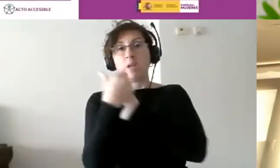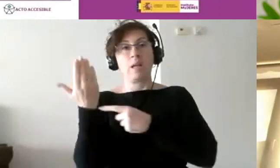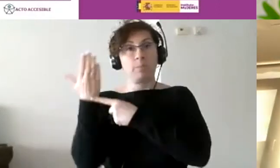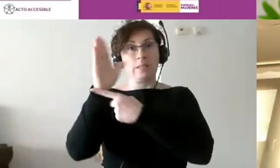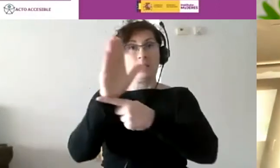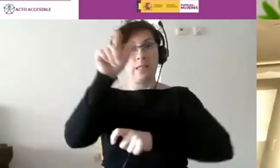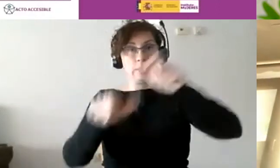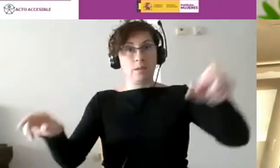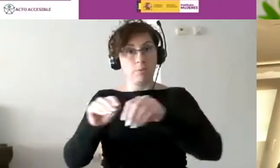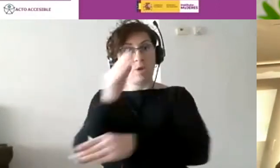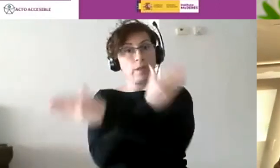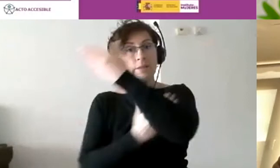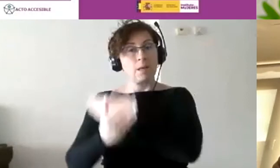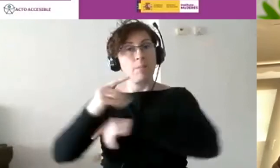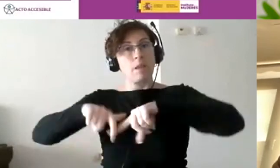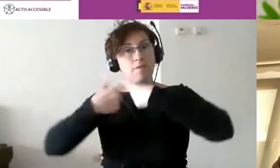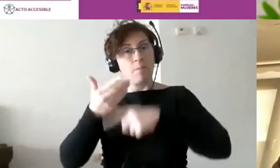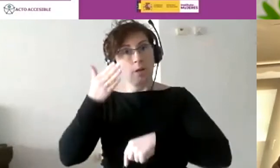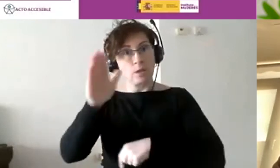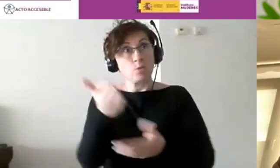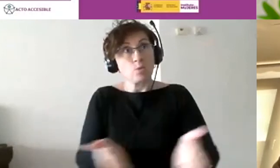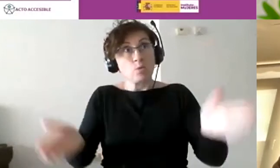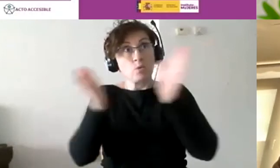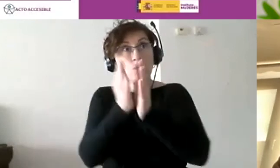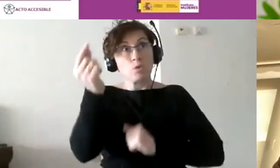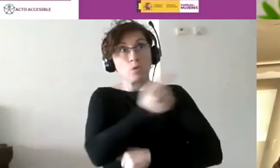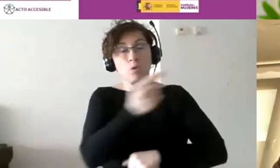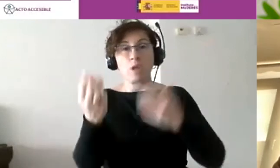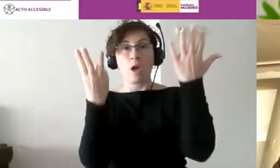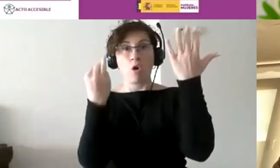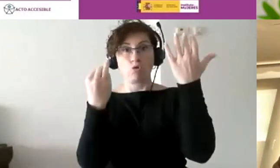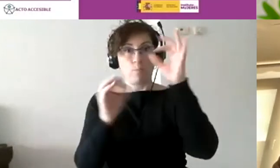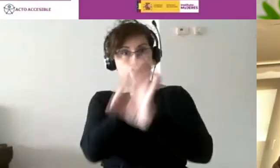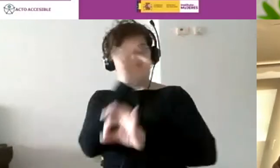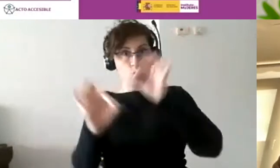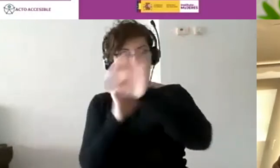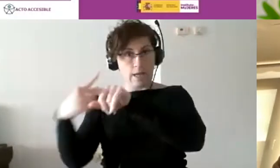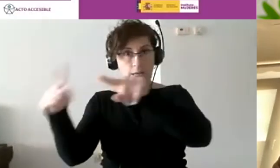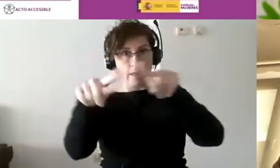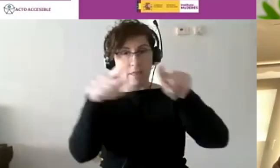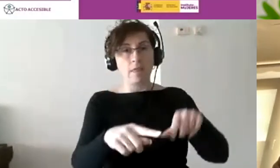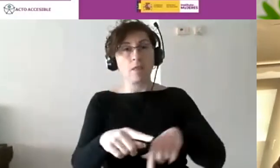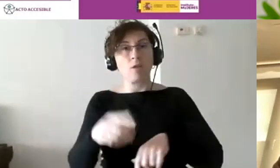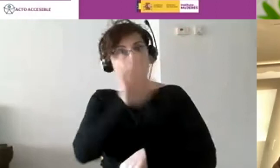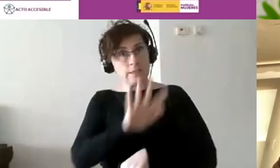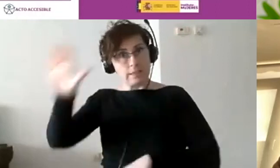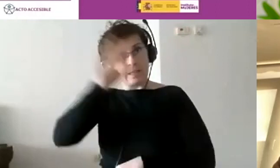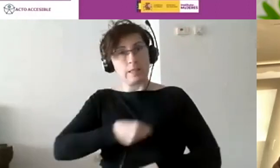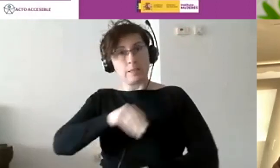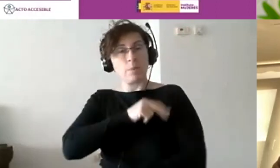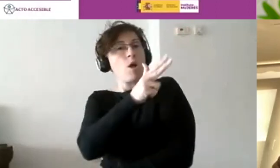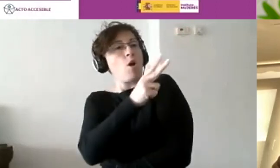which represents disabled people and their families. That is around